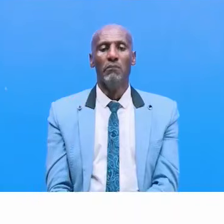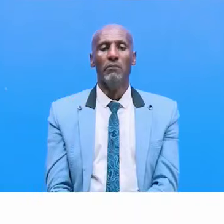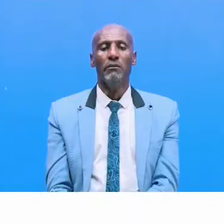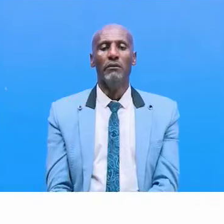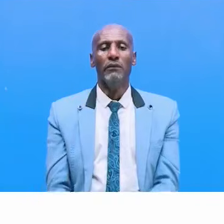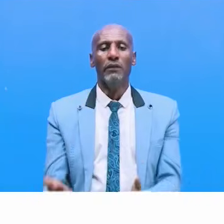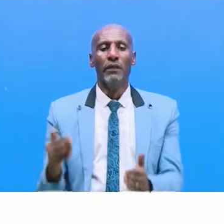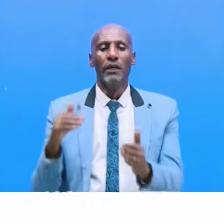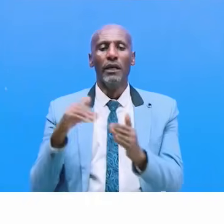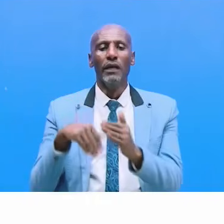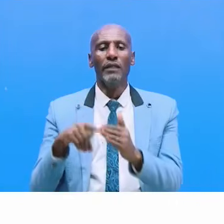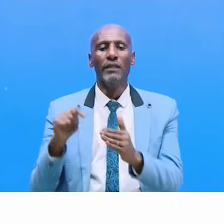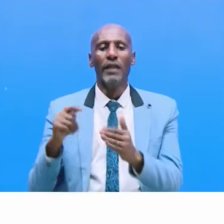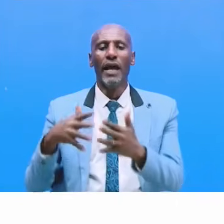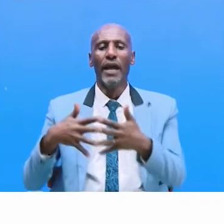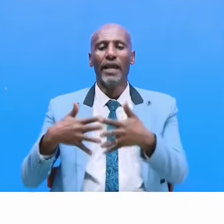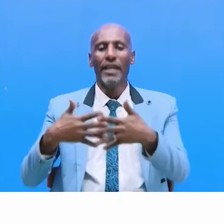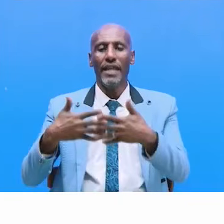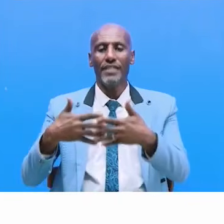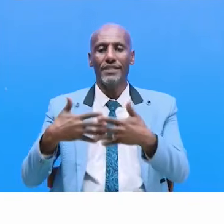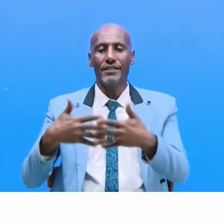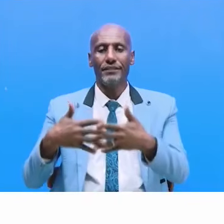in the nest.